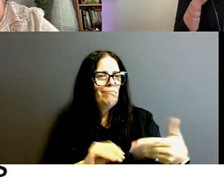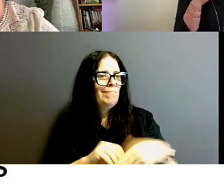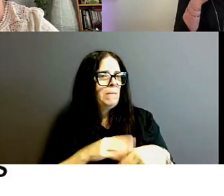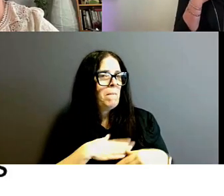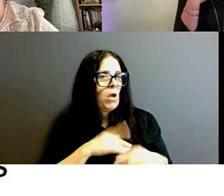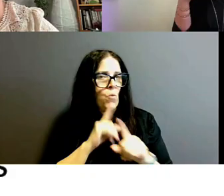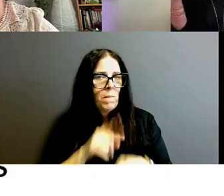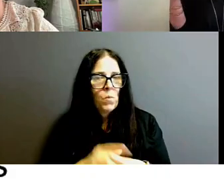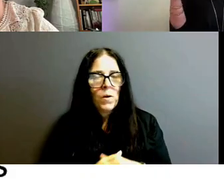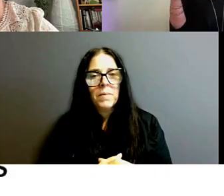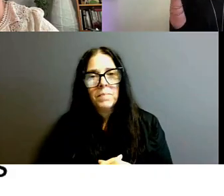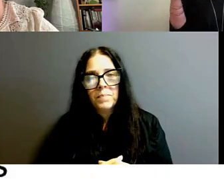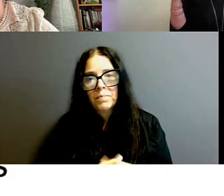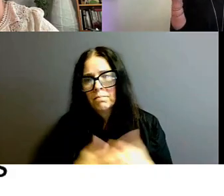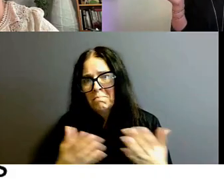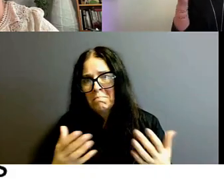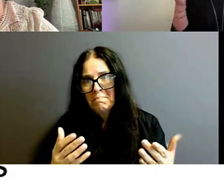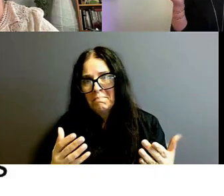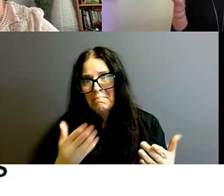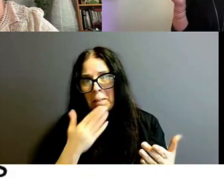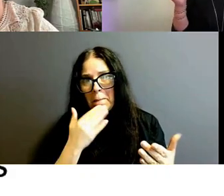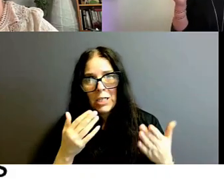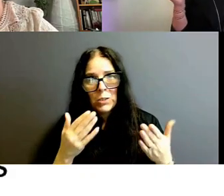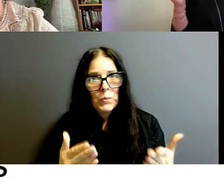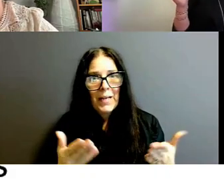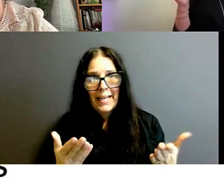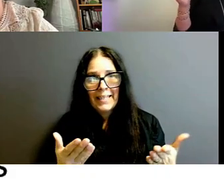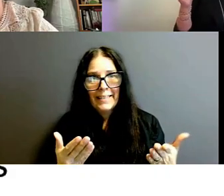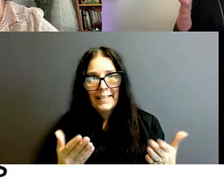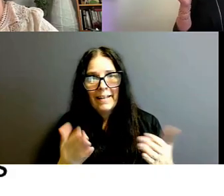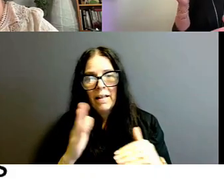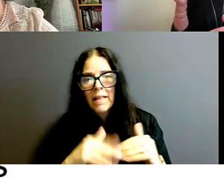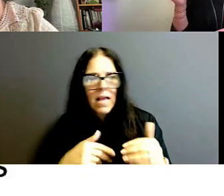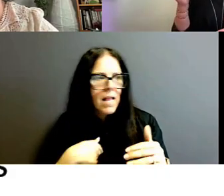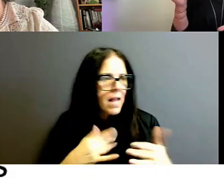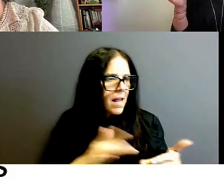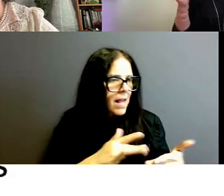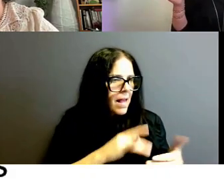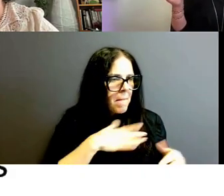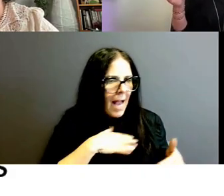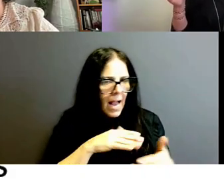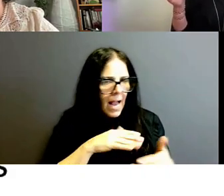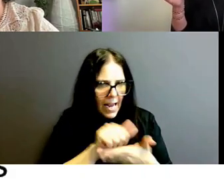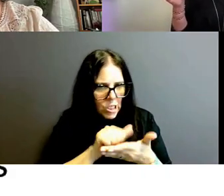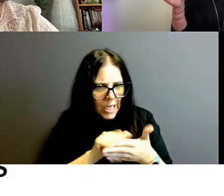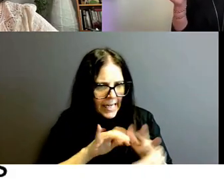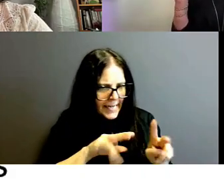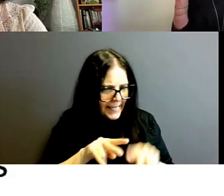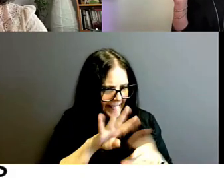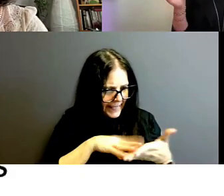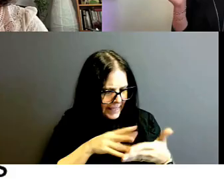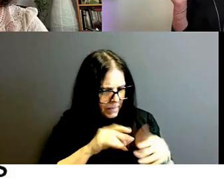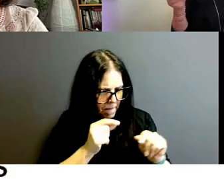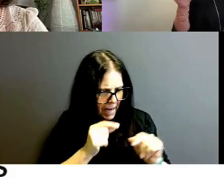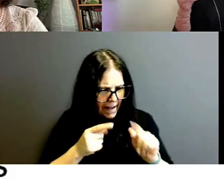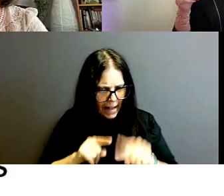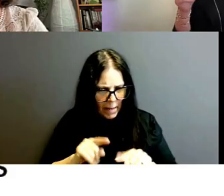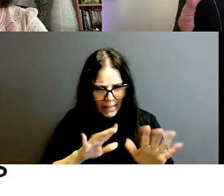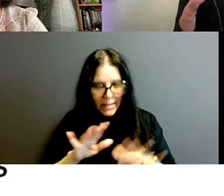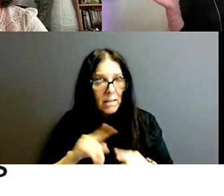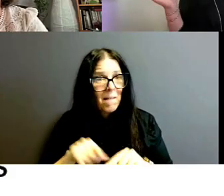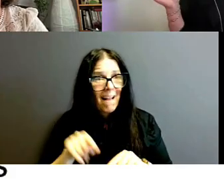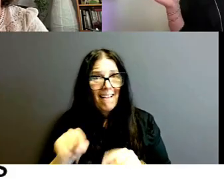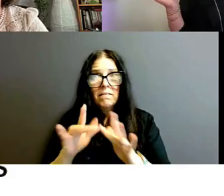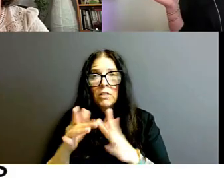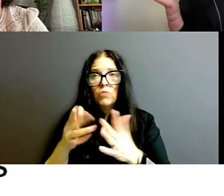So what better way to do that than, you have to go back through your agenda and go through things otherwise, but a digital